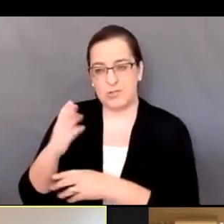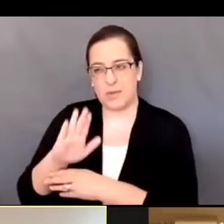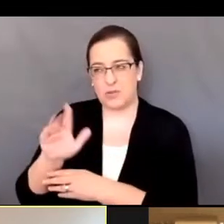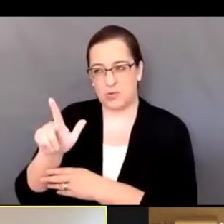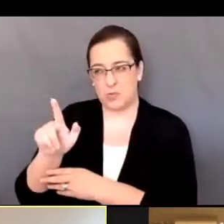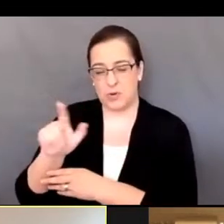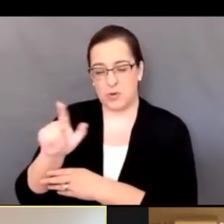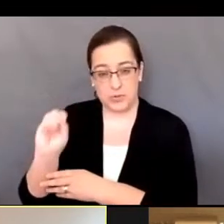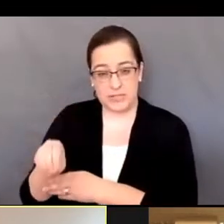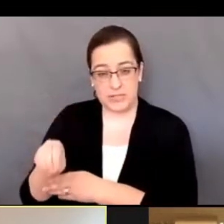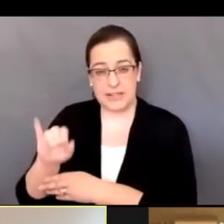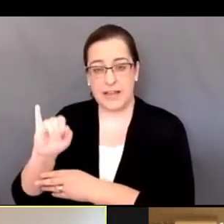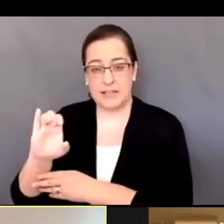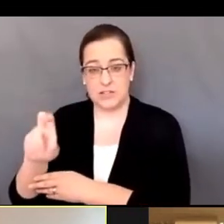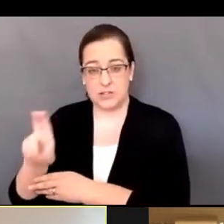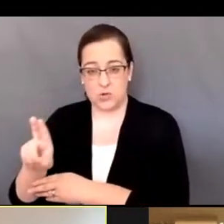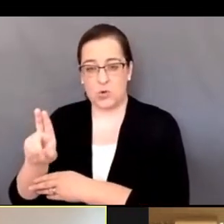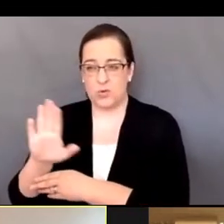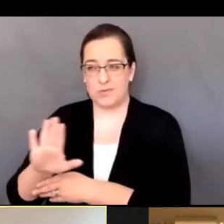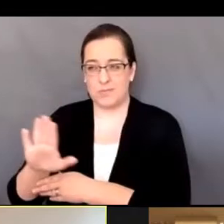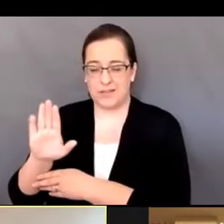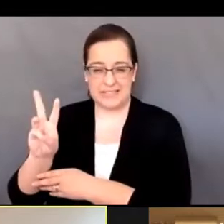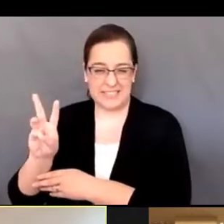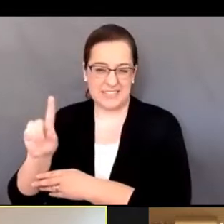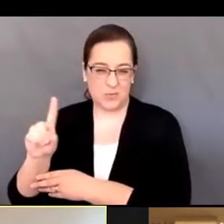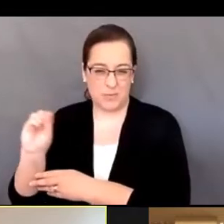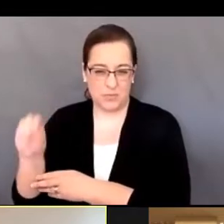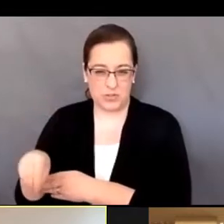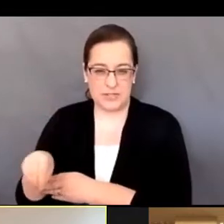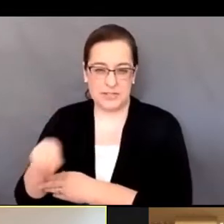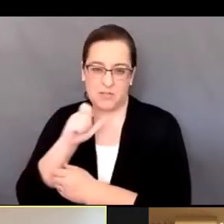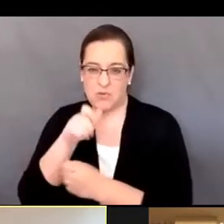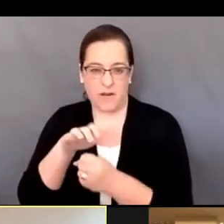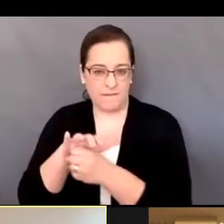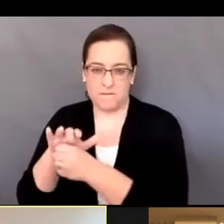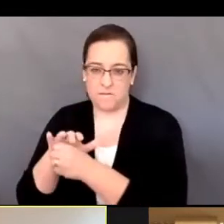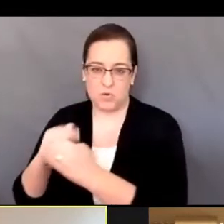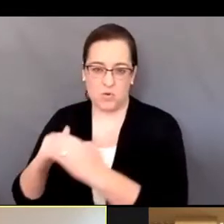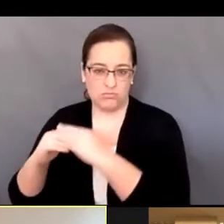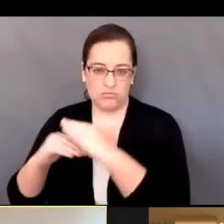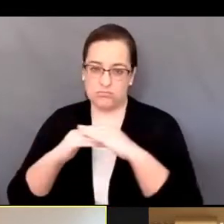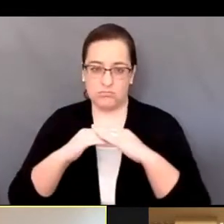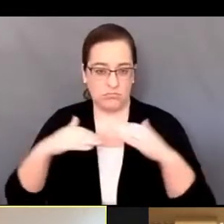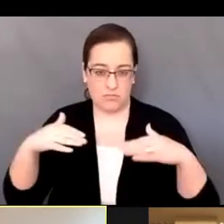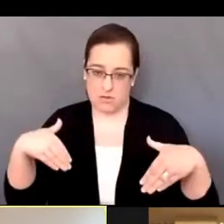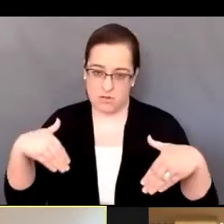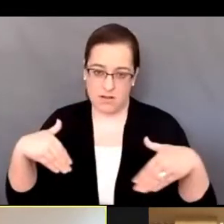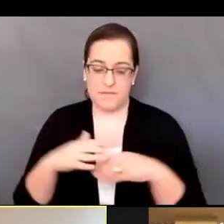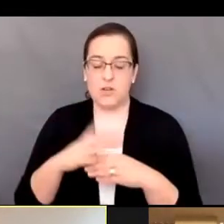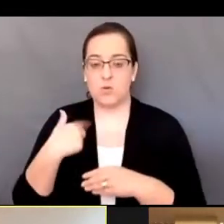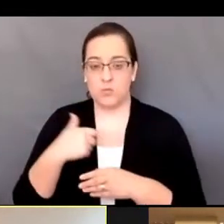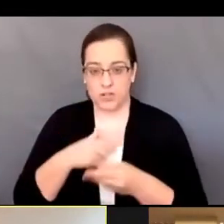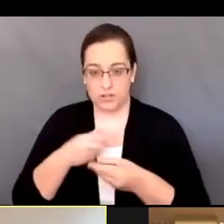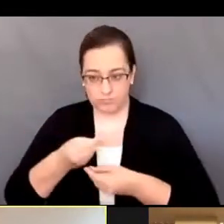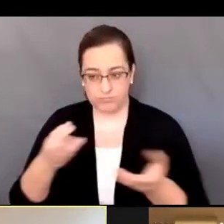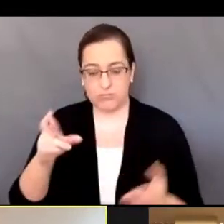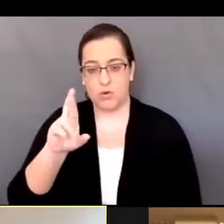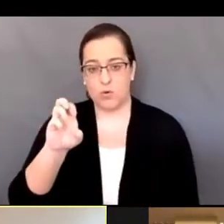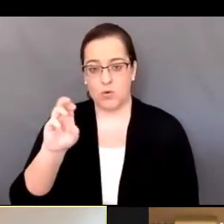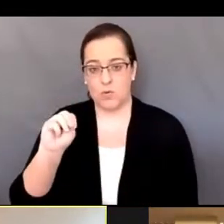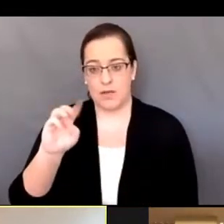ICU capacity was around 61%. Thus far, we have been distributing remdesivir at